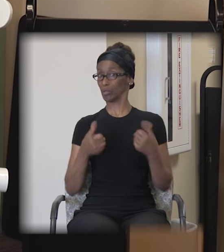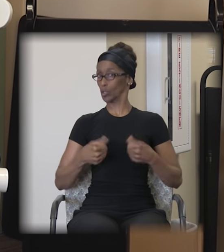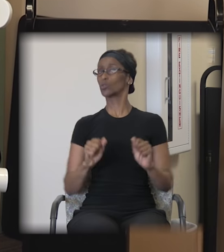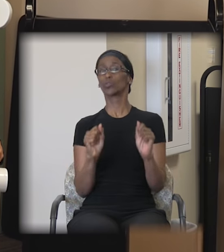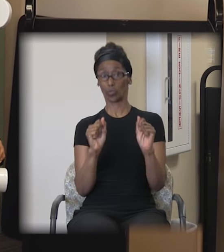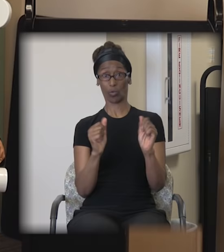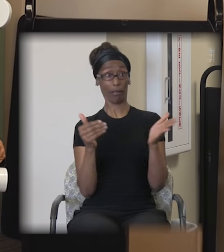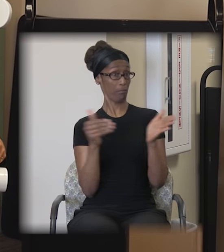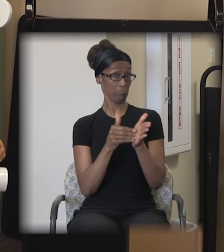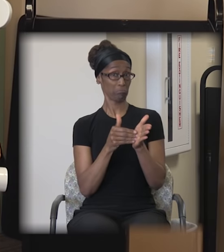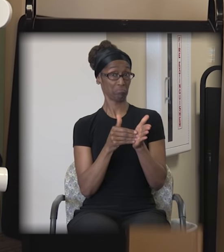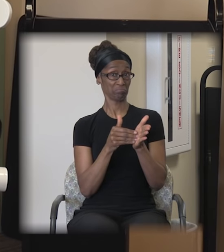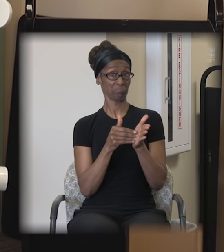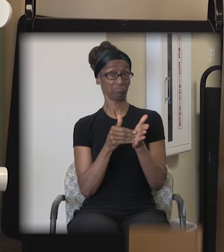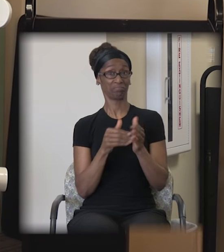again.